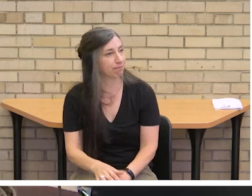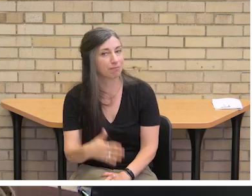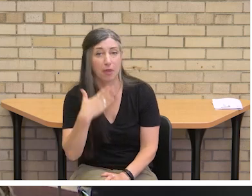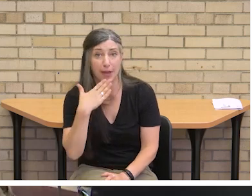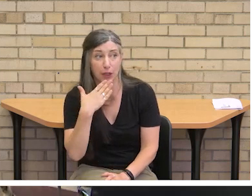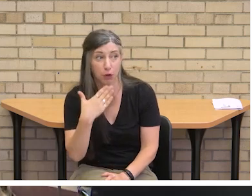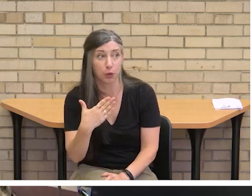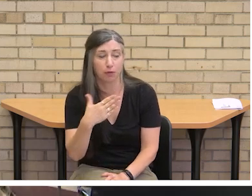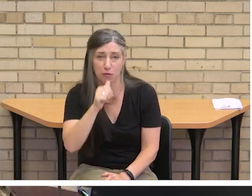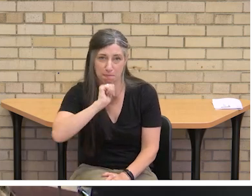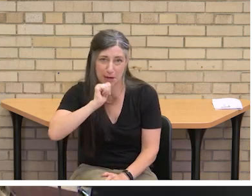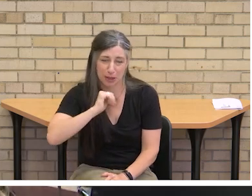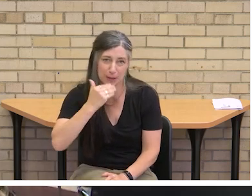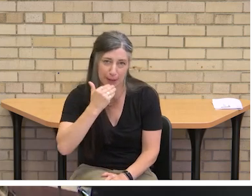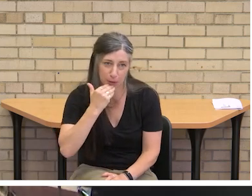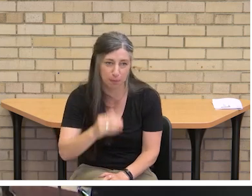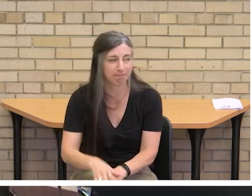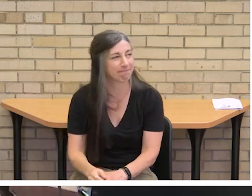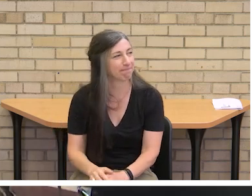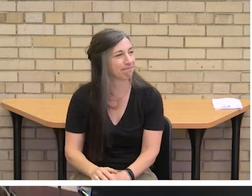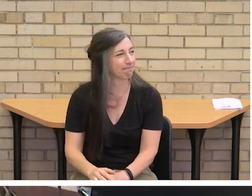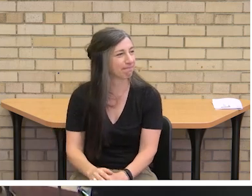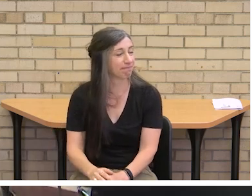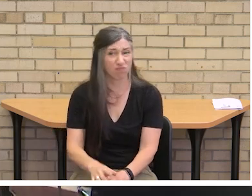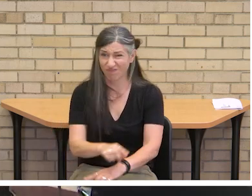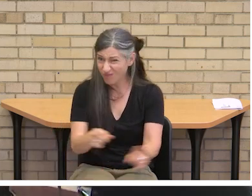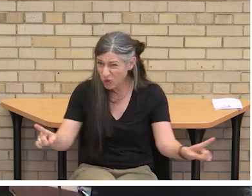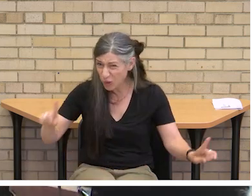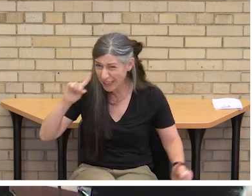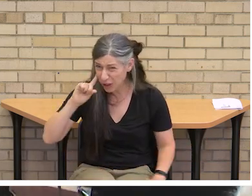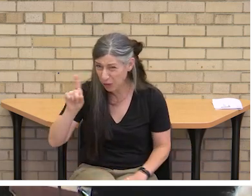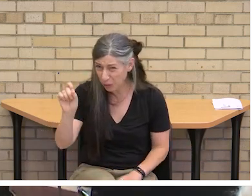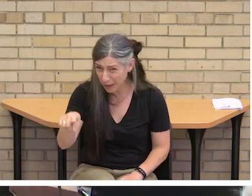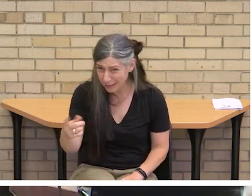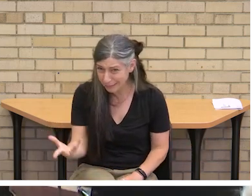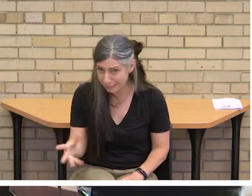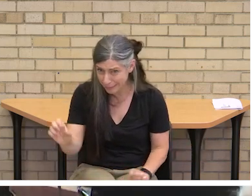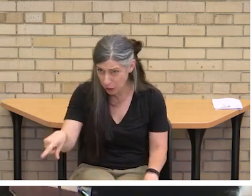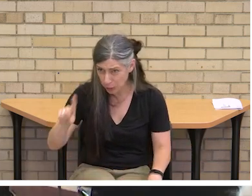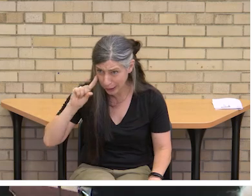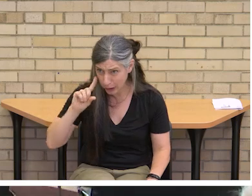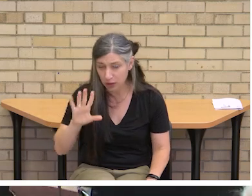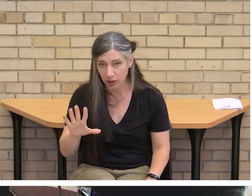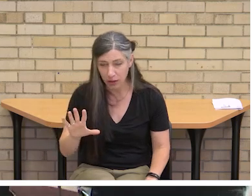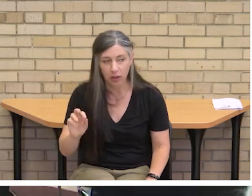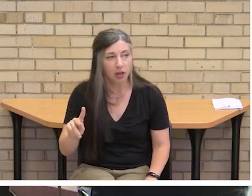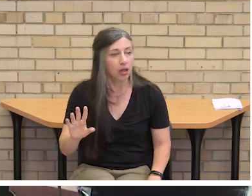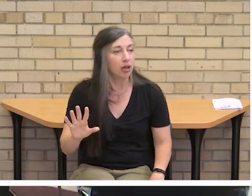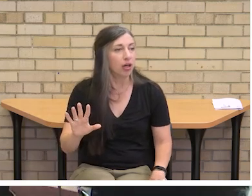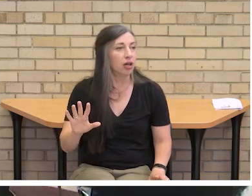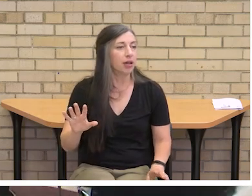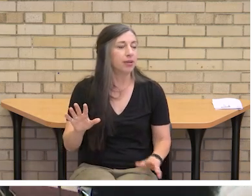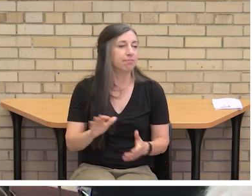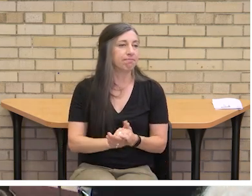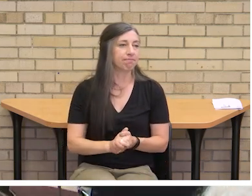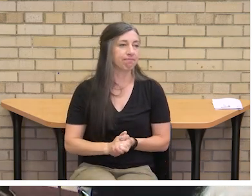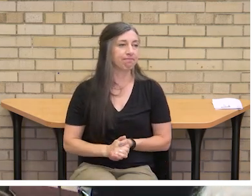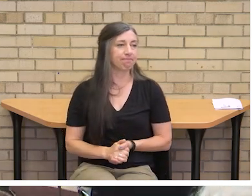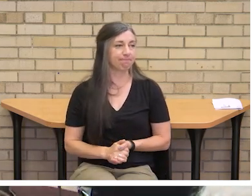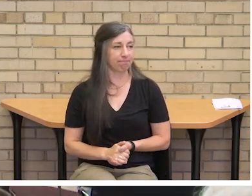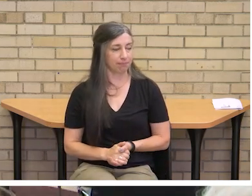Thank you for your patience. Did everybody hear the question? Okay. I will say